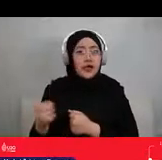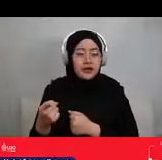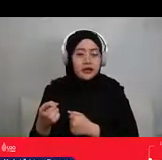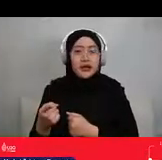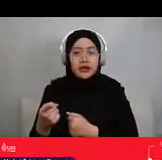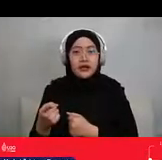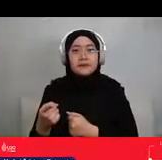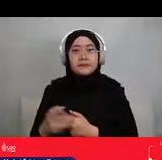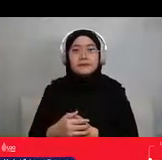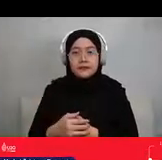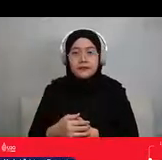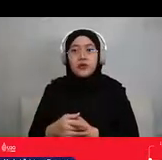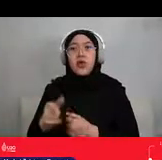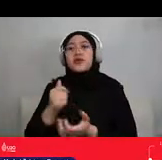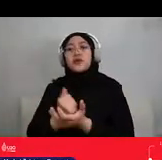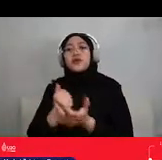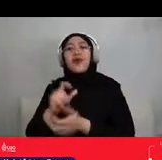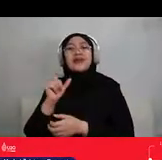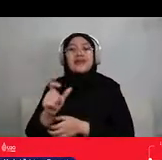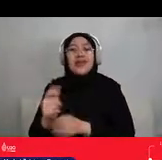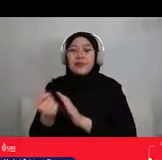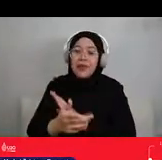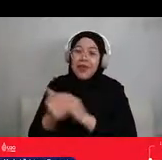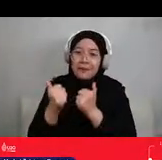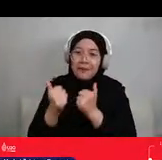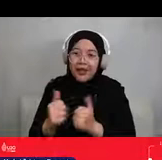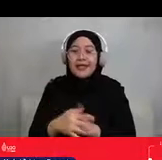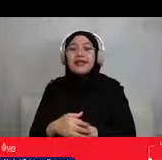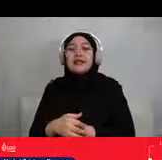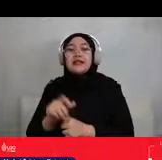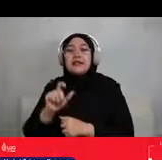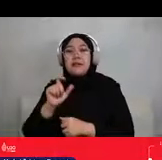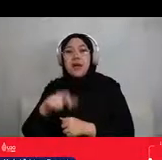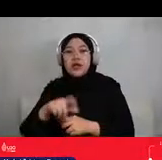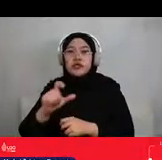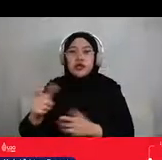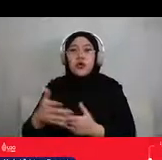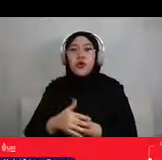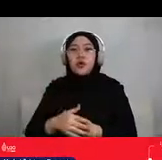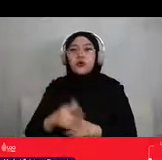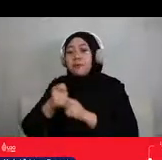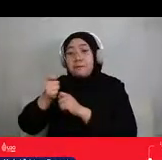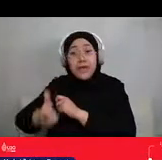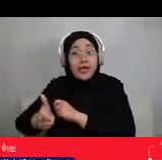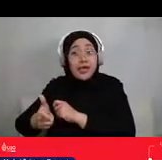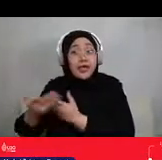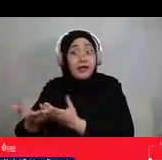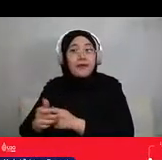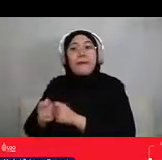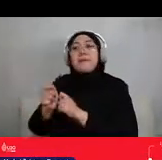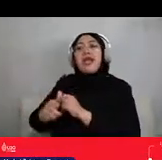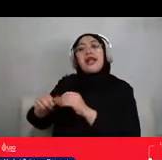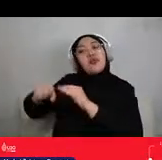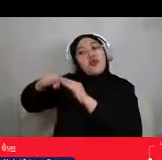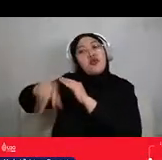their financing capacity to finance part of the funding requirements at a much lower cost. And also they are